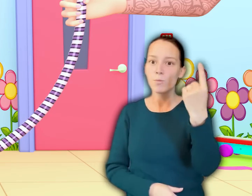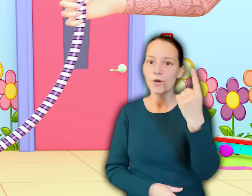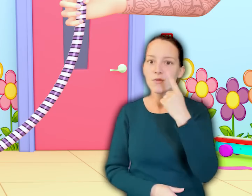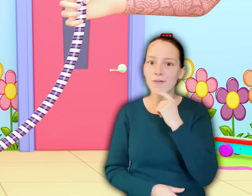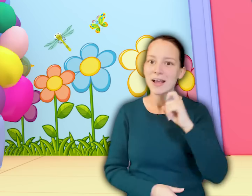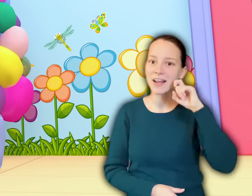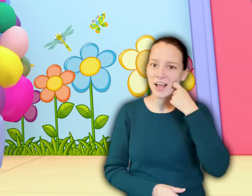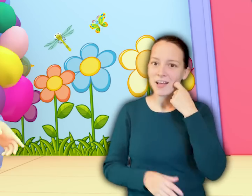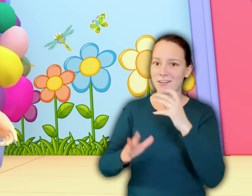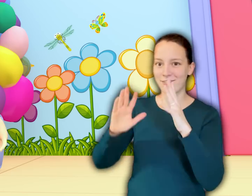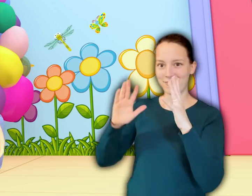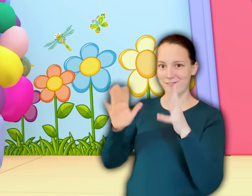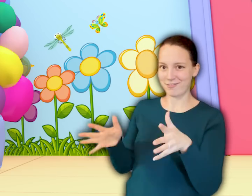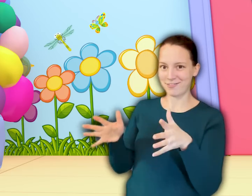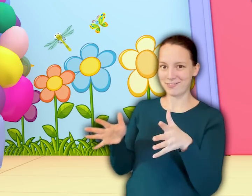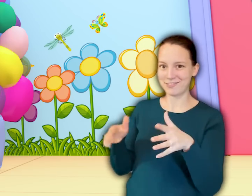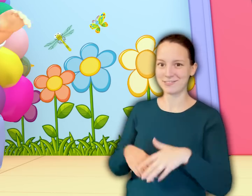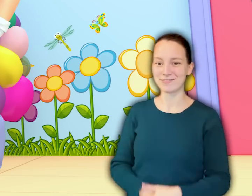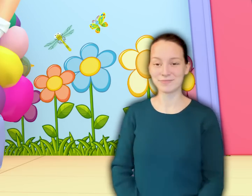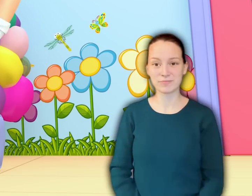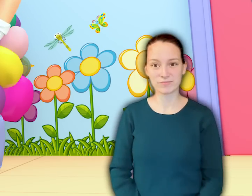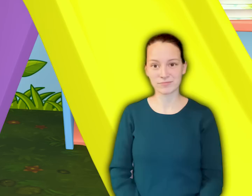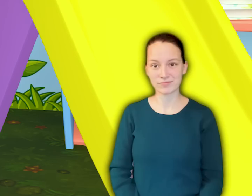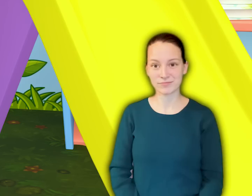only one red apple